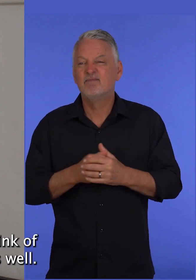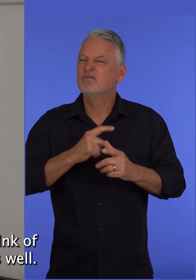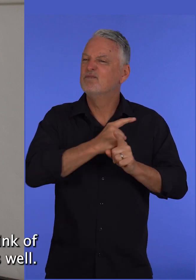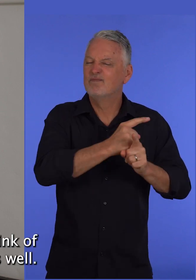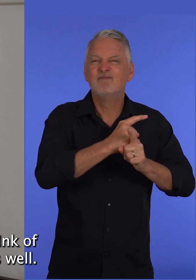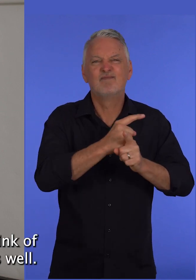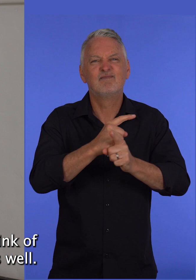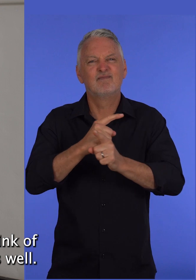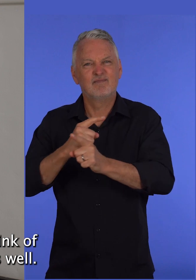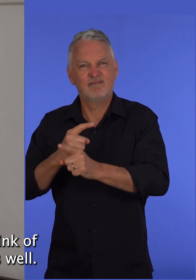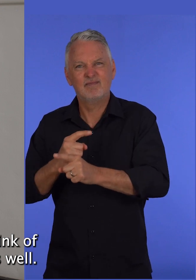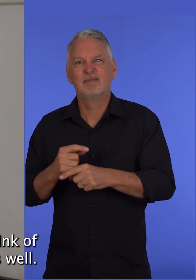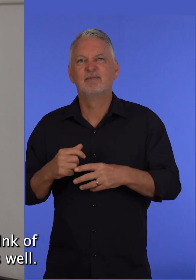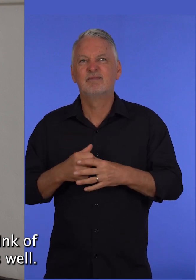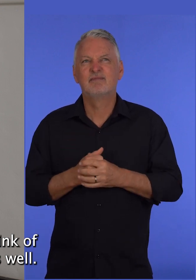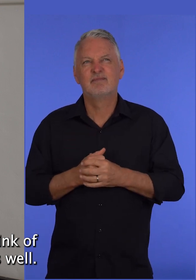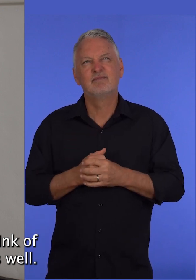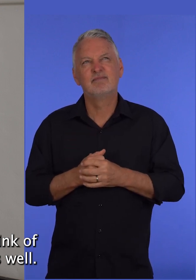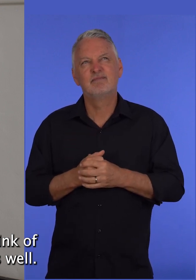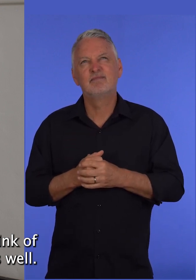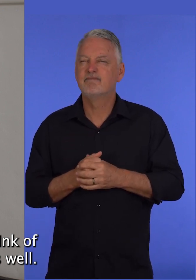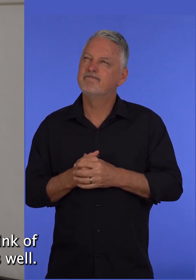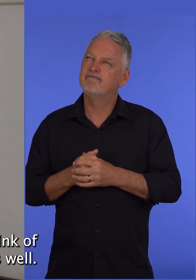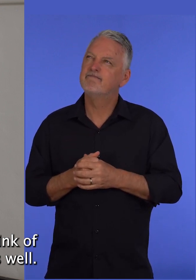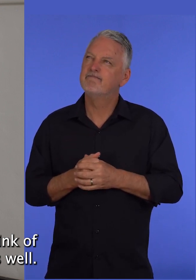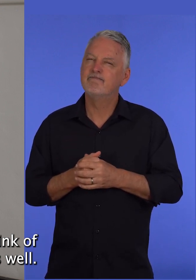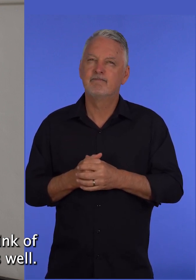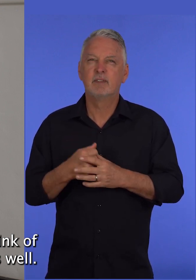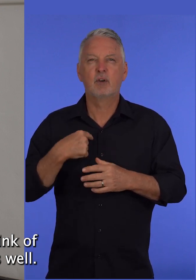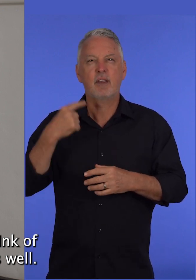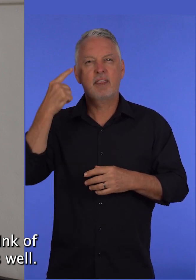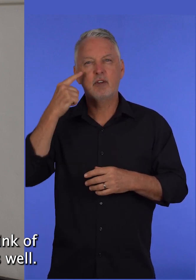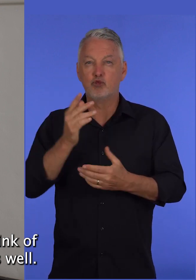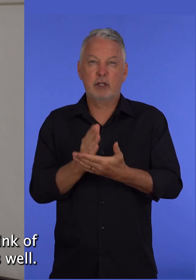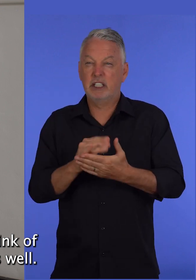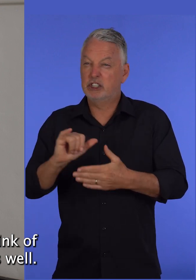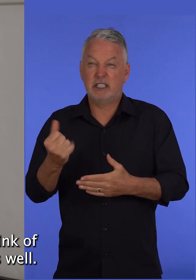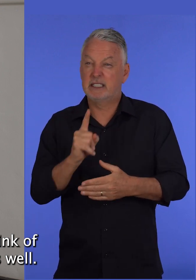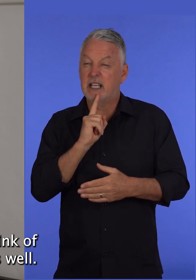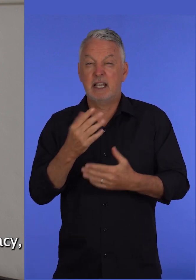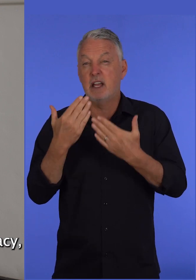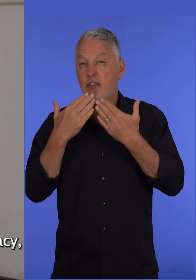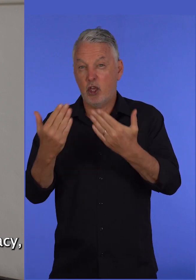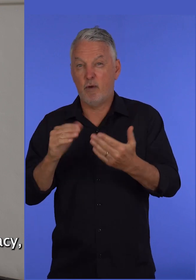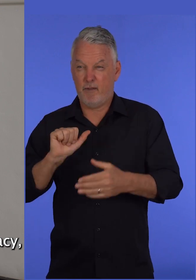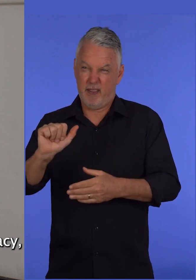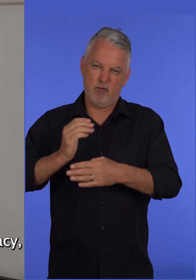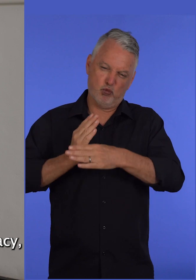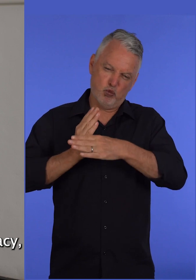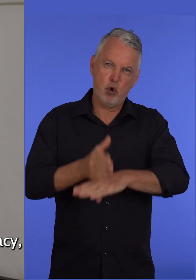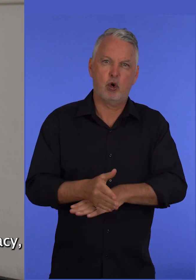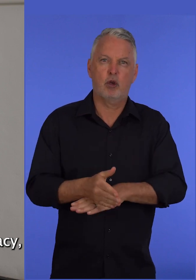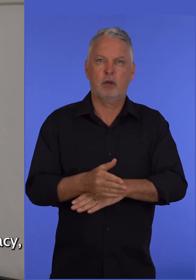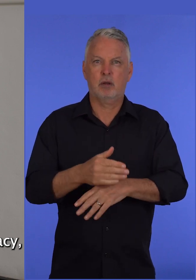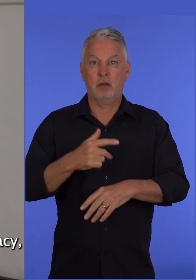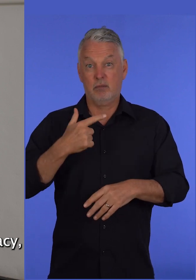And then just, I'll just thank them for all the work they're doing as well. Because we